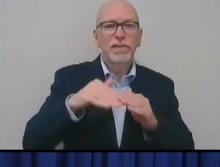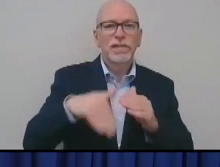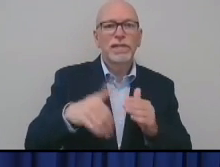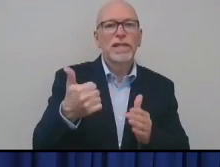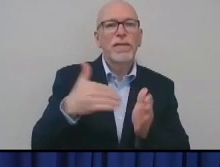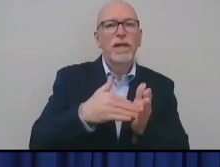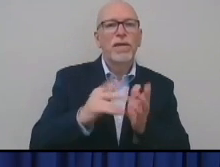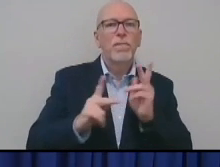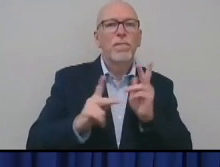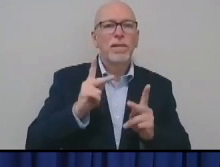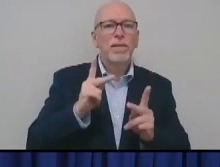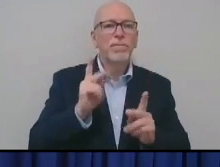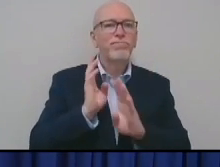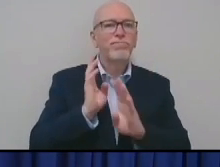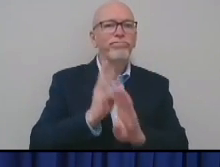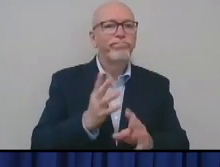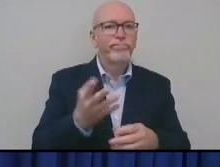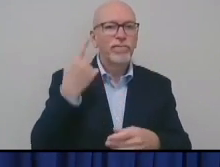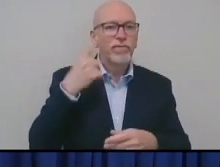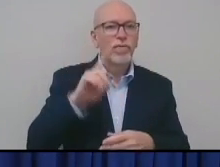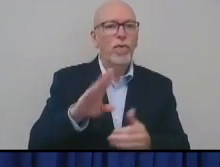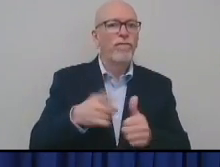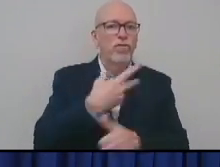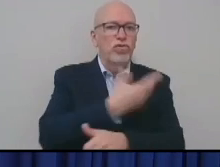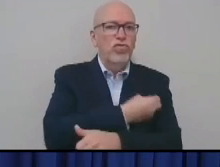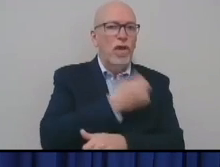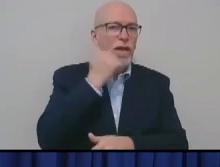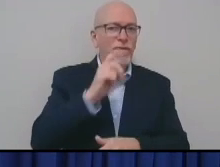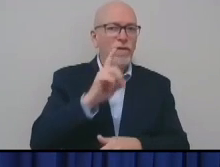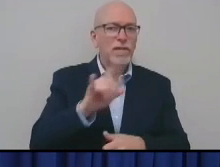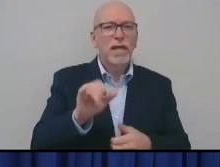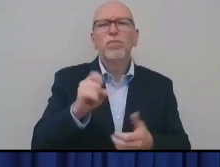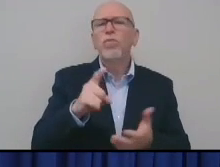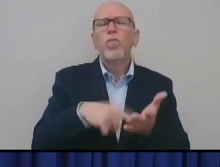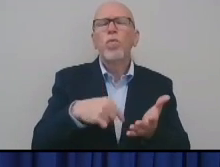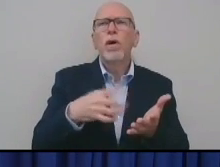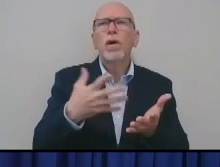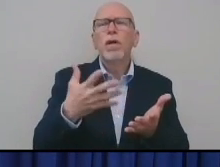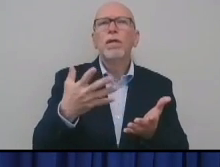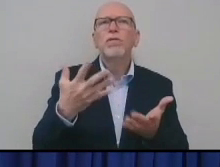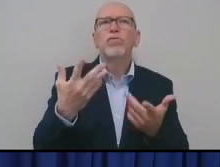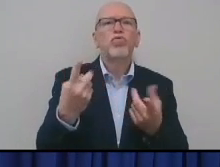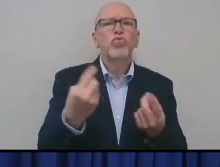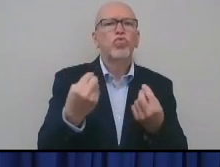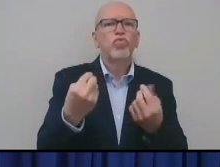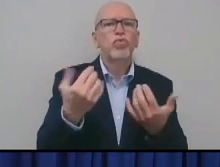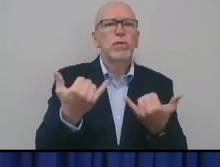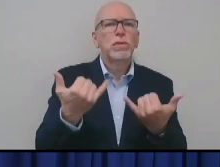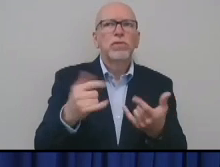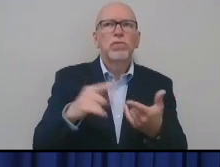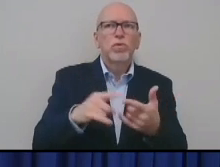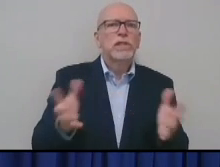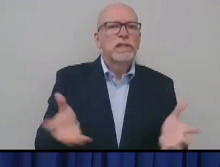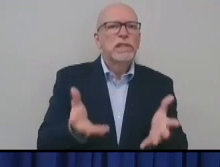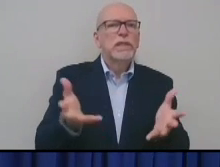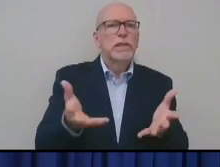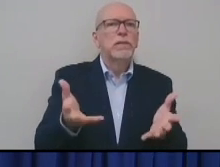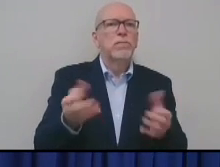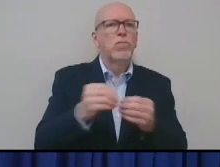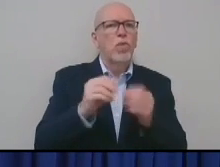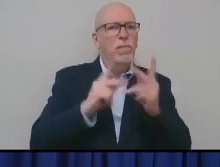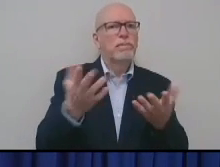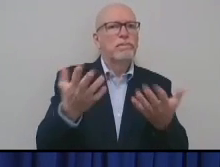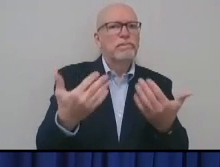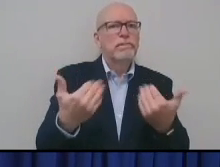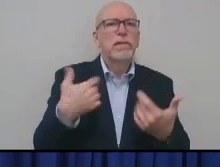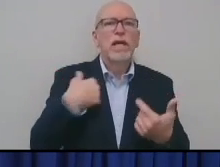people coming in for their first shots per day. So what's being done, to try to get more people in the door? I know it was